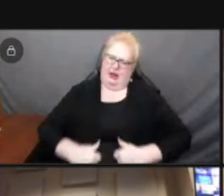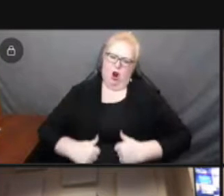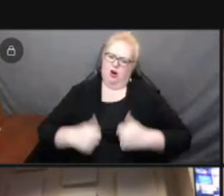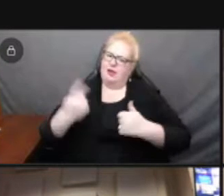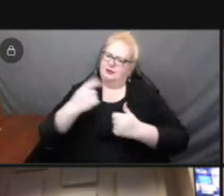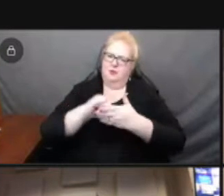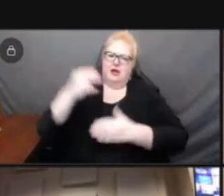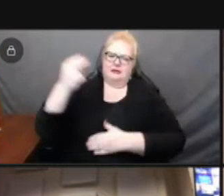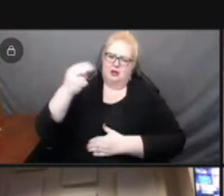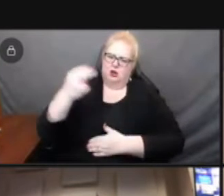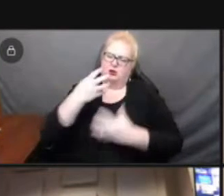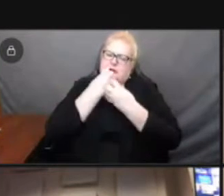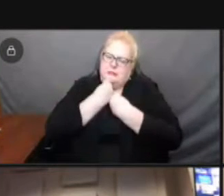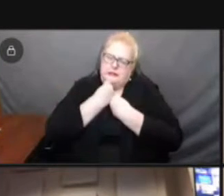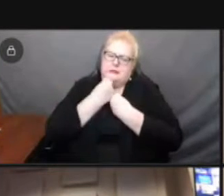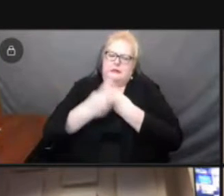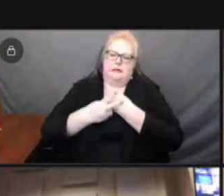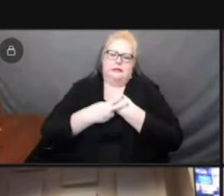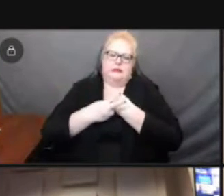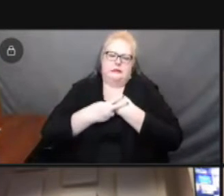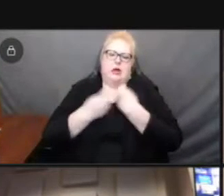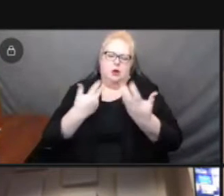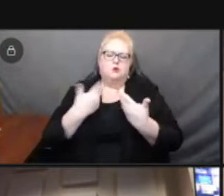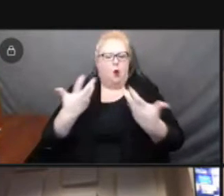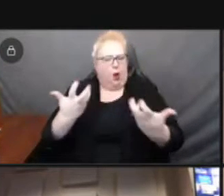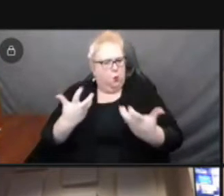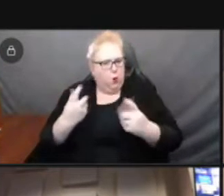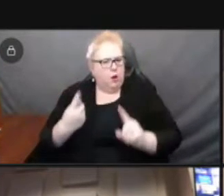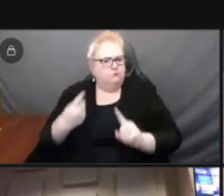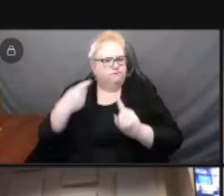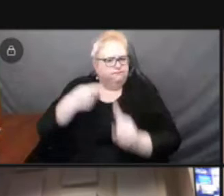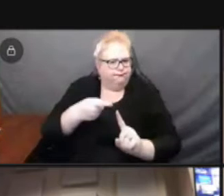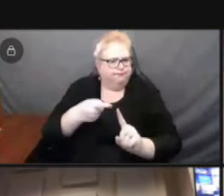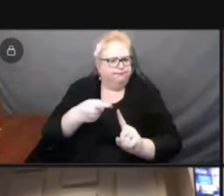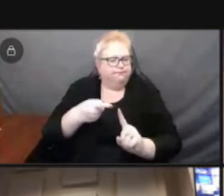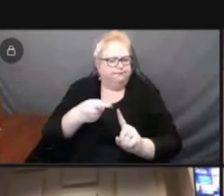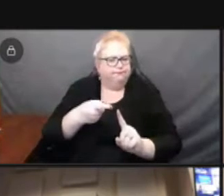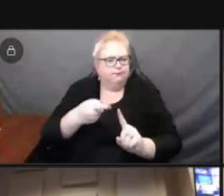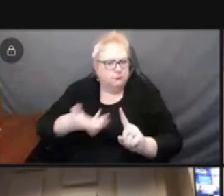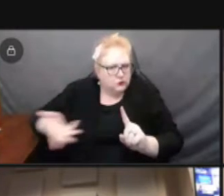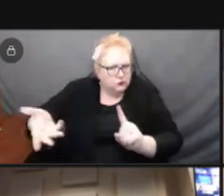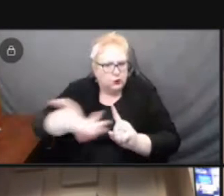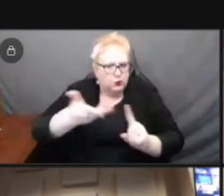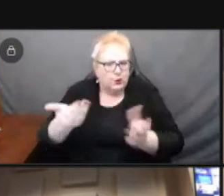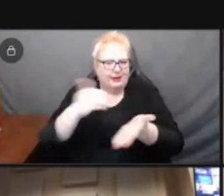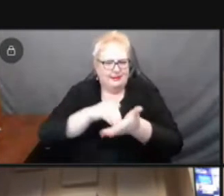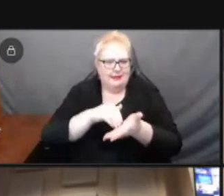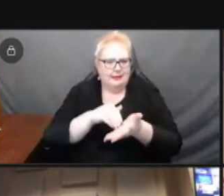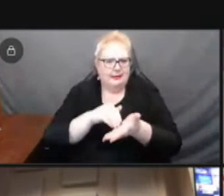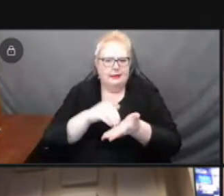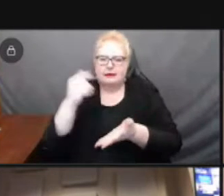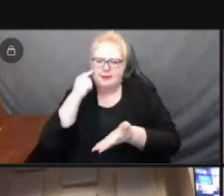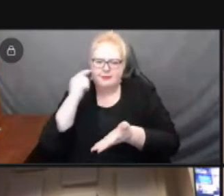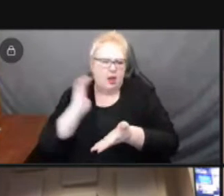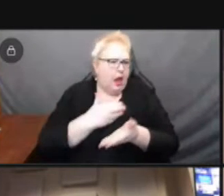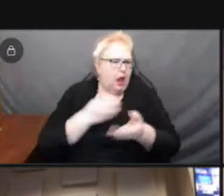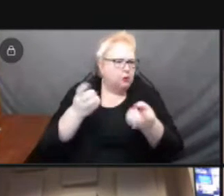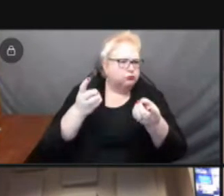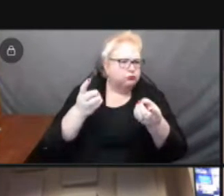So I wanted to raise that point again, and I know our housing director I think he's here. Yeah, he was